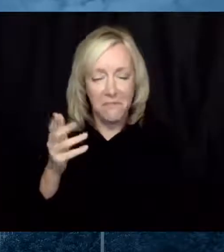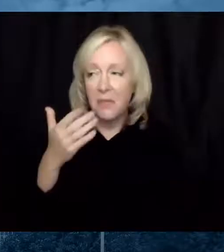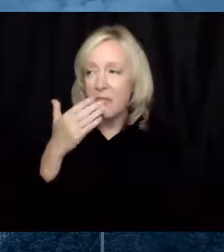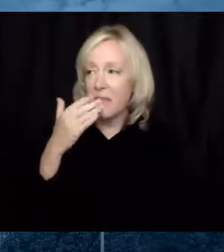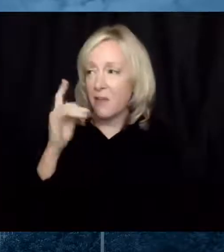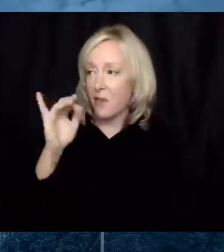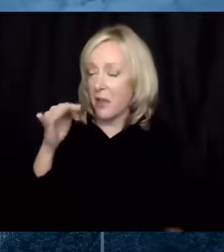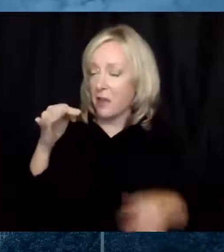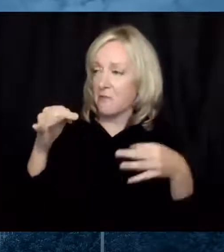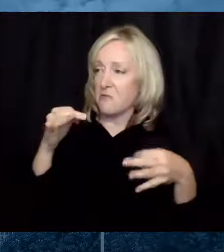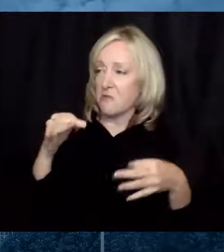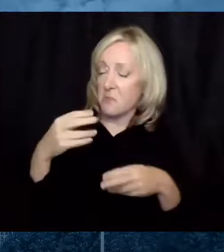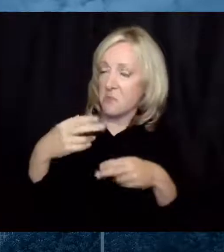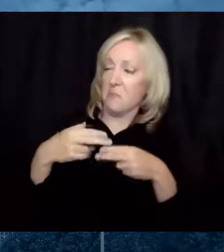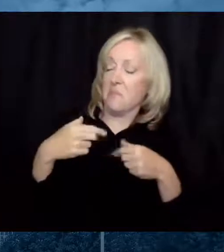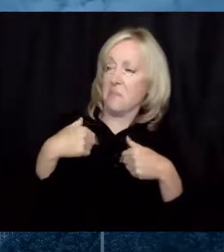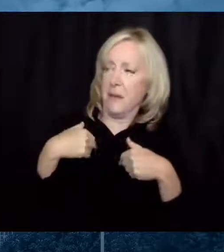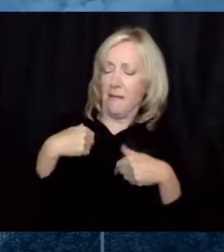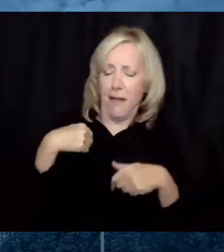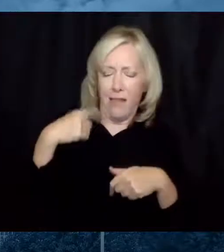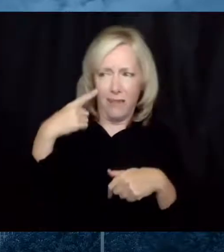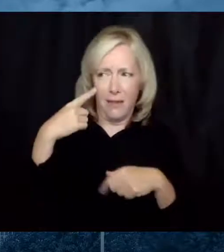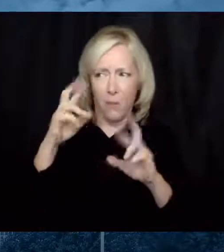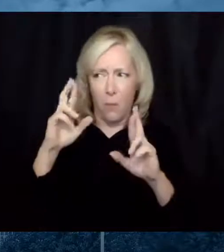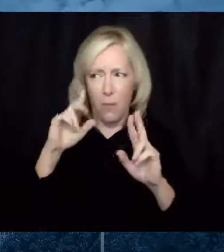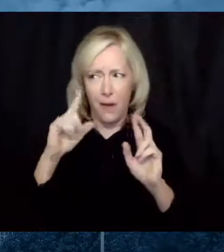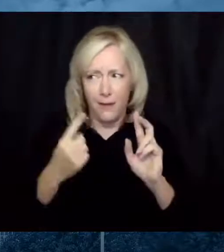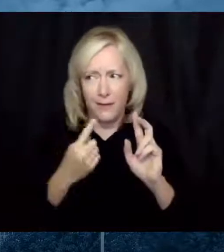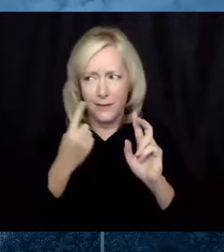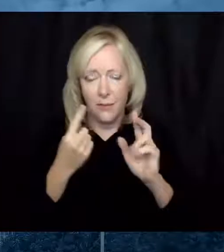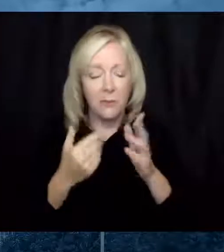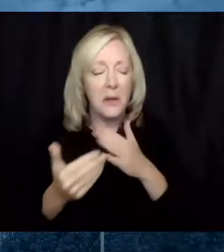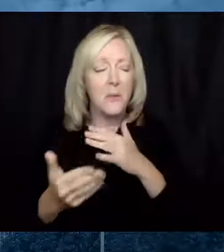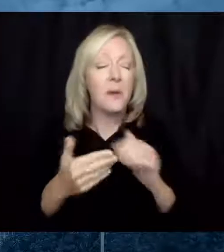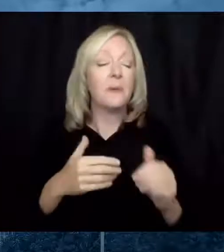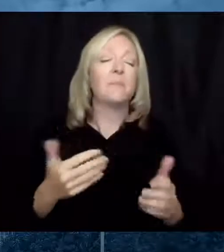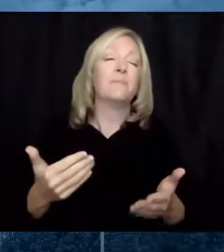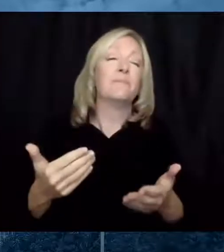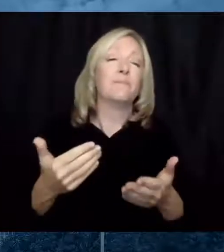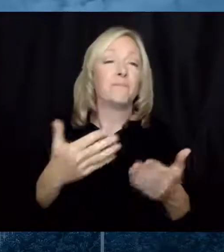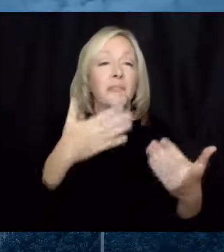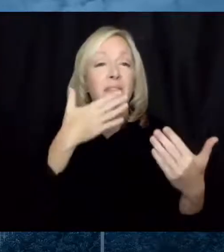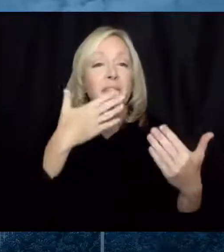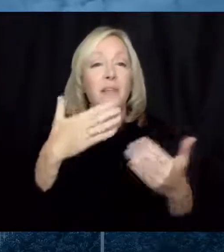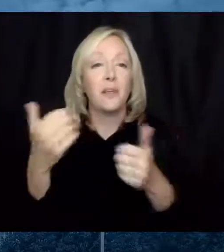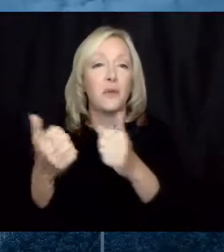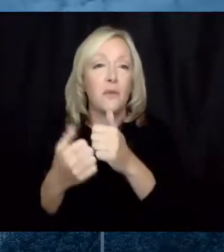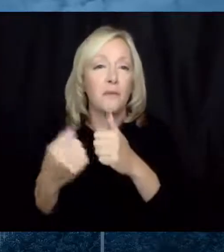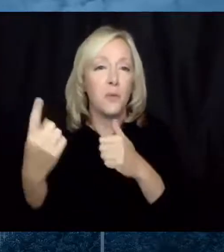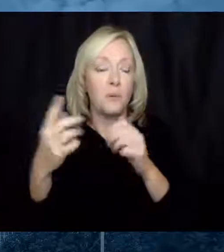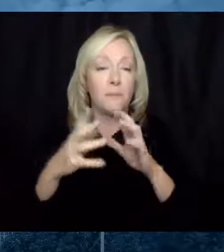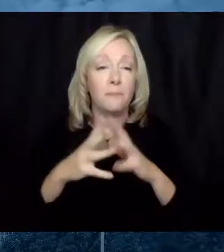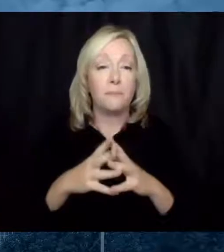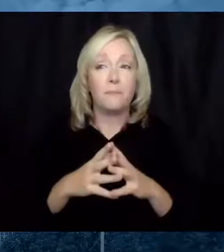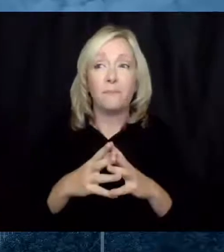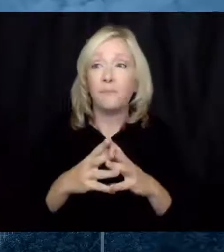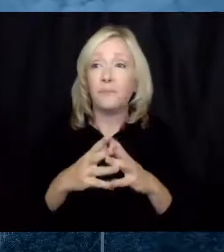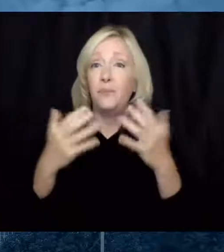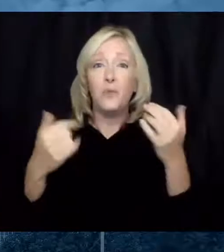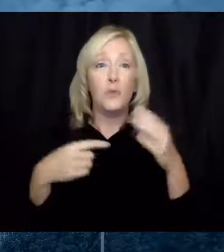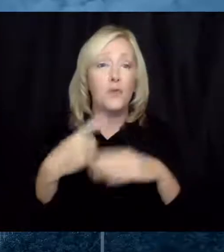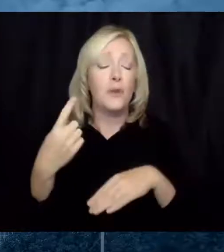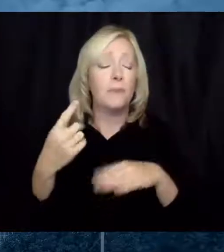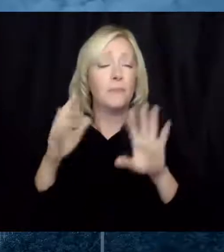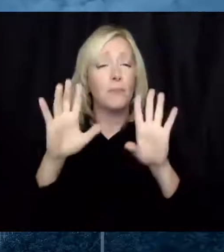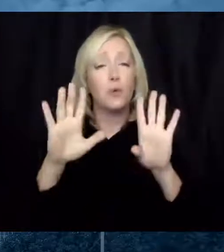I think. No, I thank everybody. You know, this is a great day.